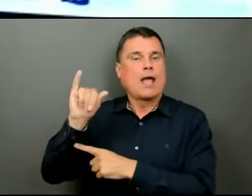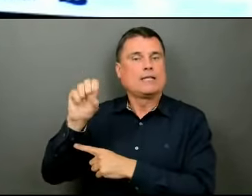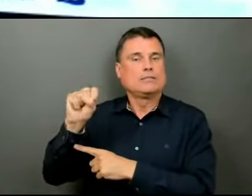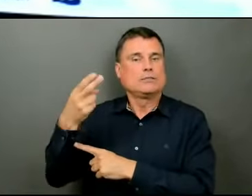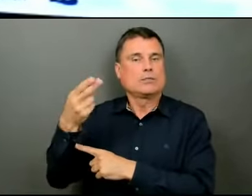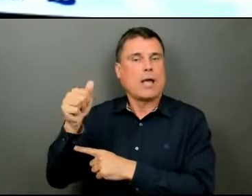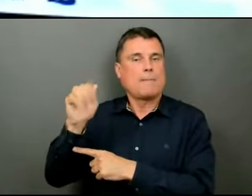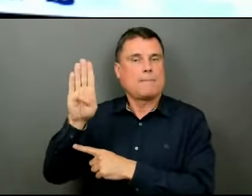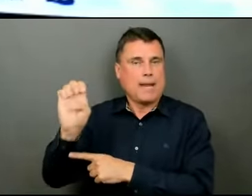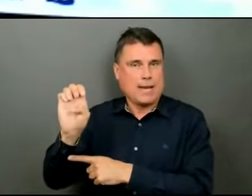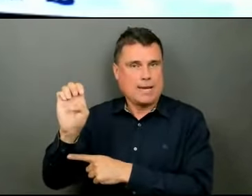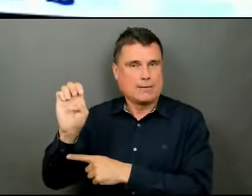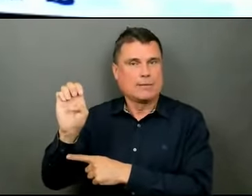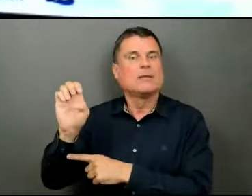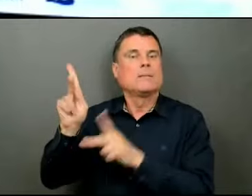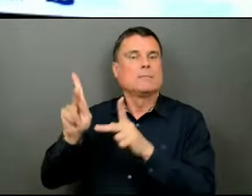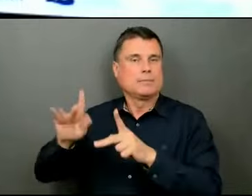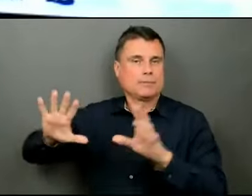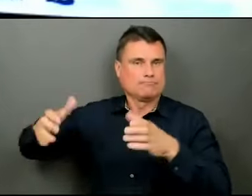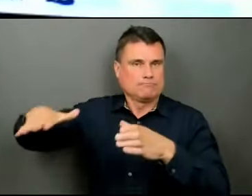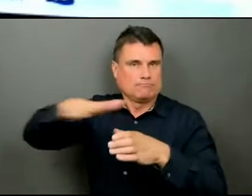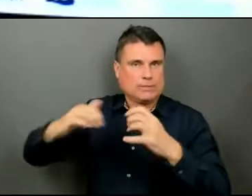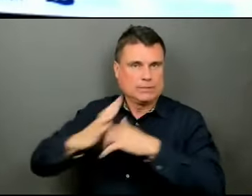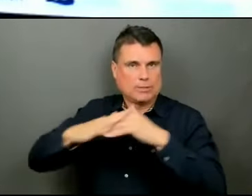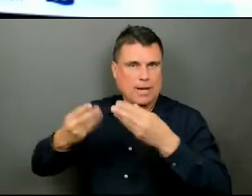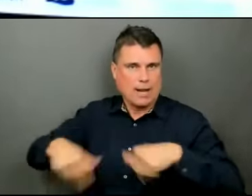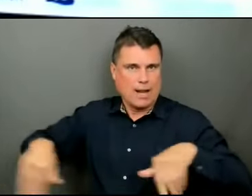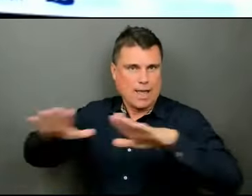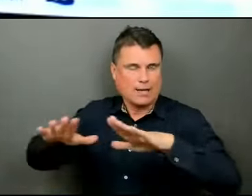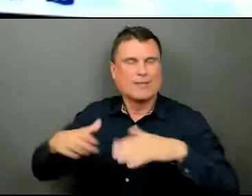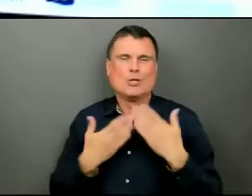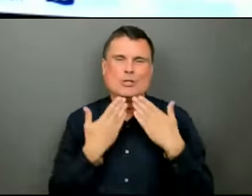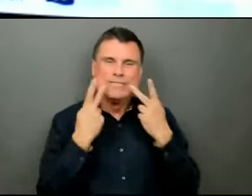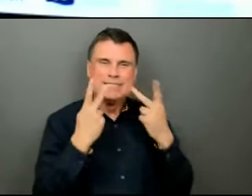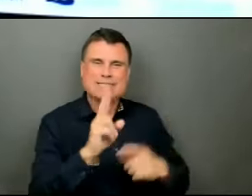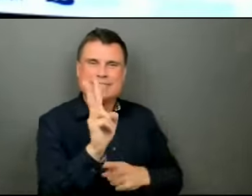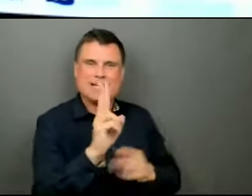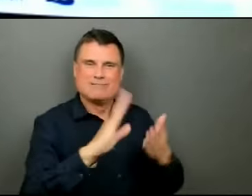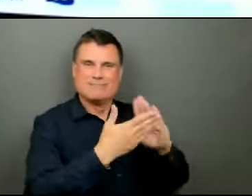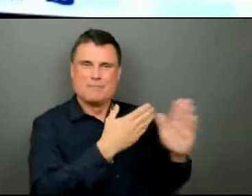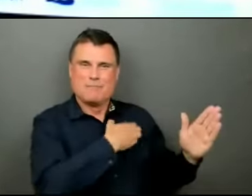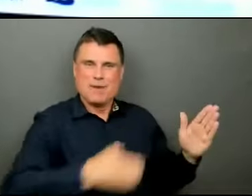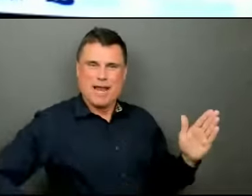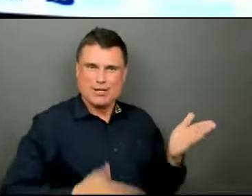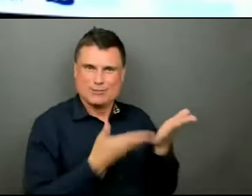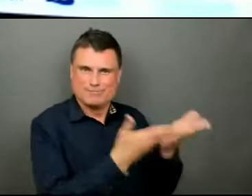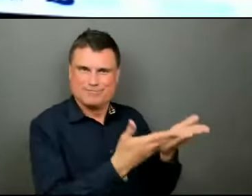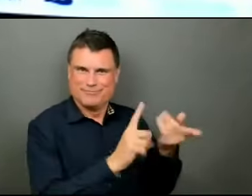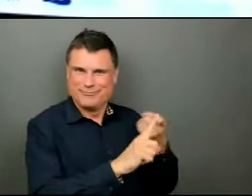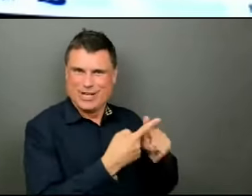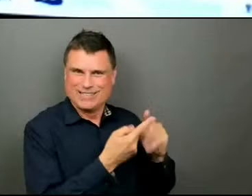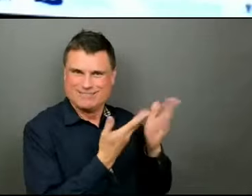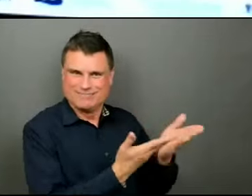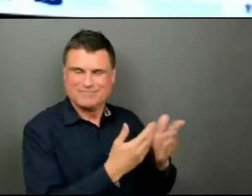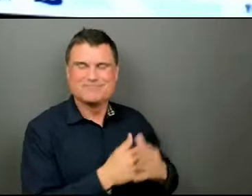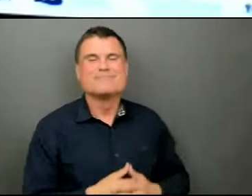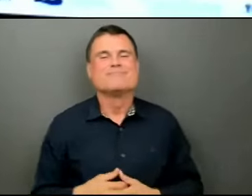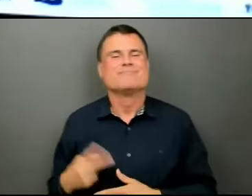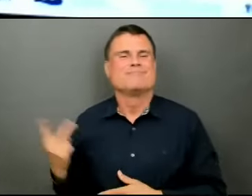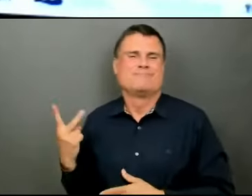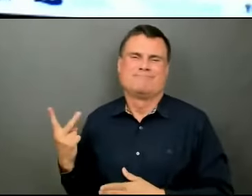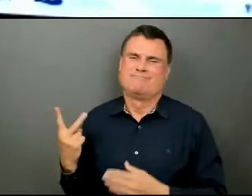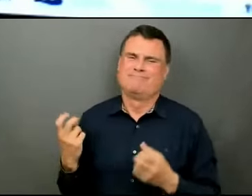here. Great to see you, Mayor Kennedy. Mayor Kennedy Stewart, sorry. We've done many, many